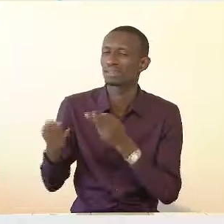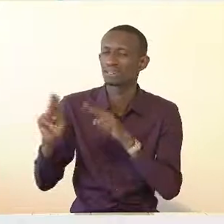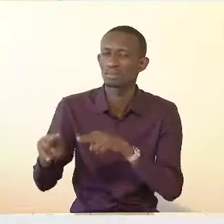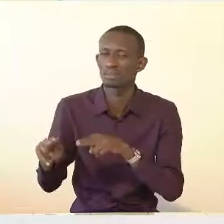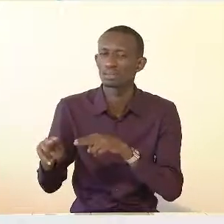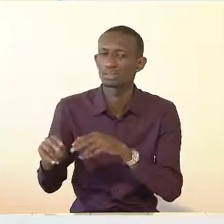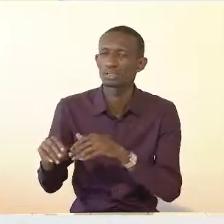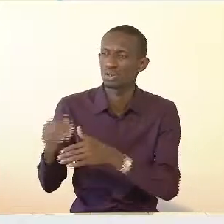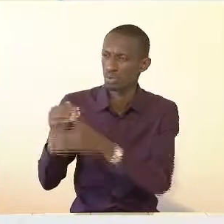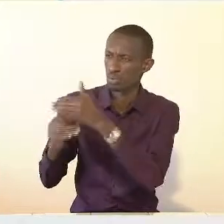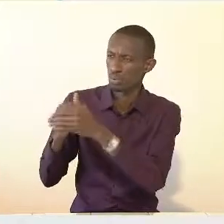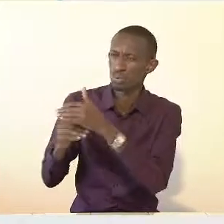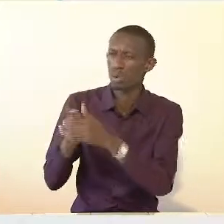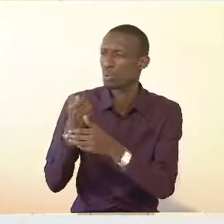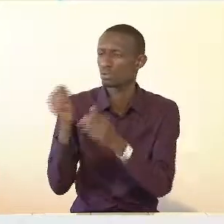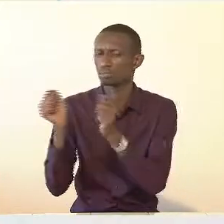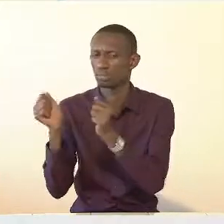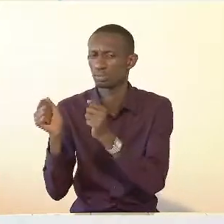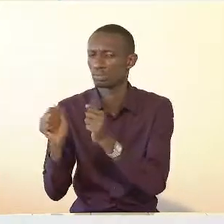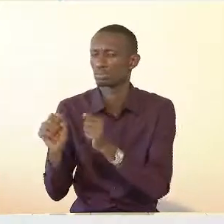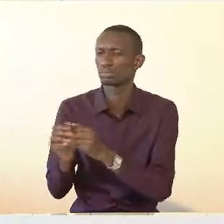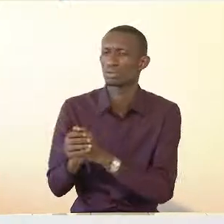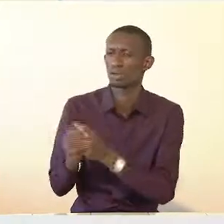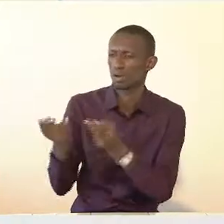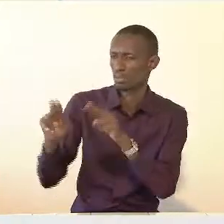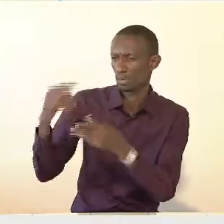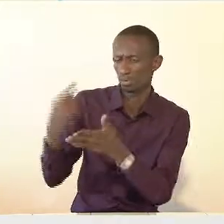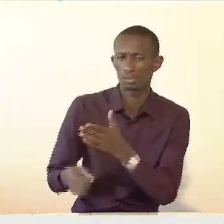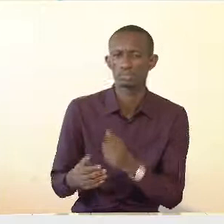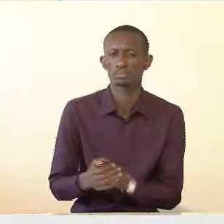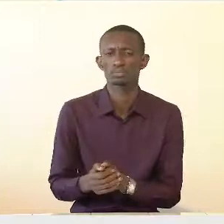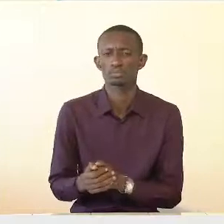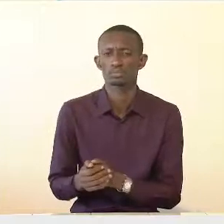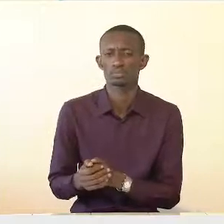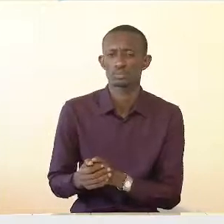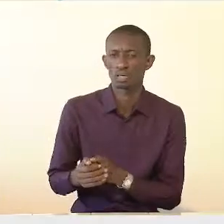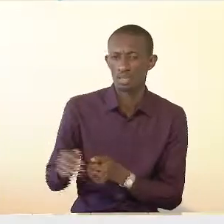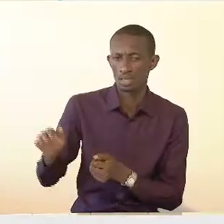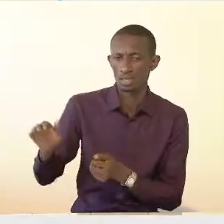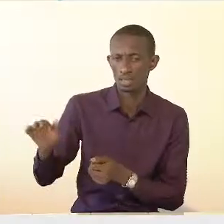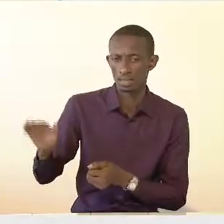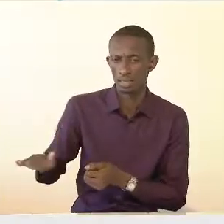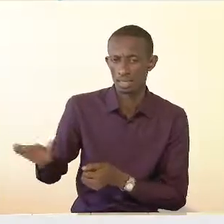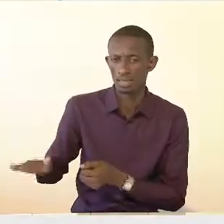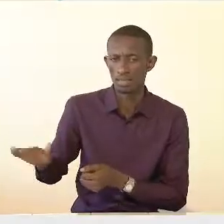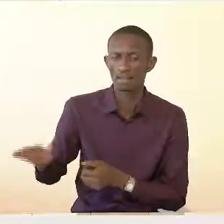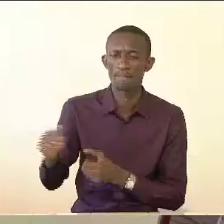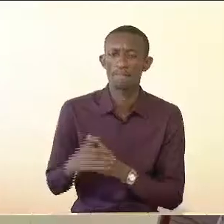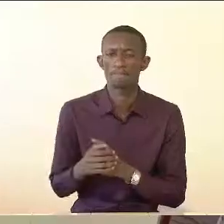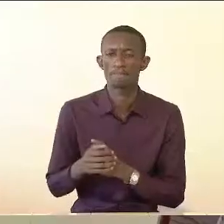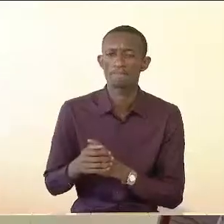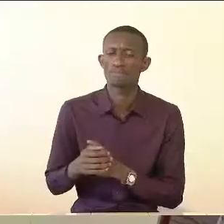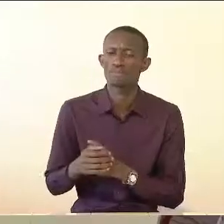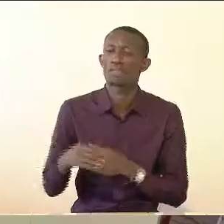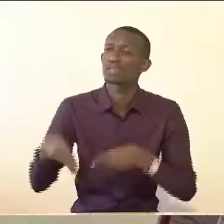hypothalamus. Once the hypothalamus detects it, what happens? The response is to inform the responsible organs